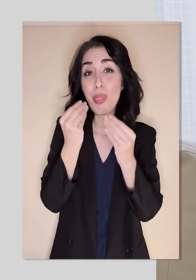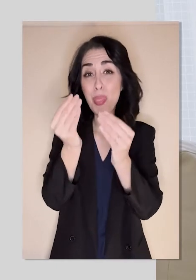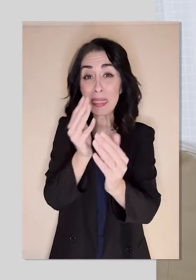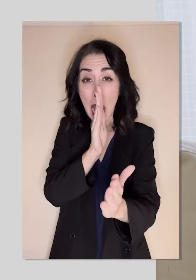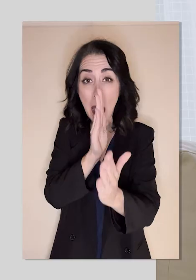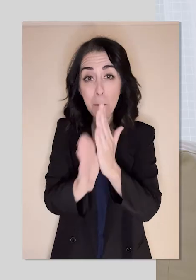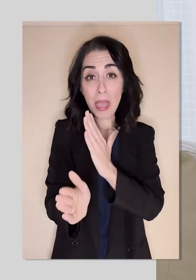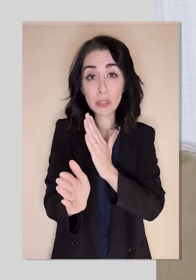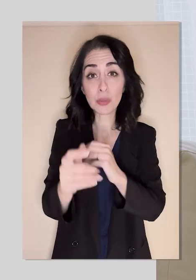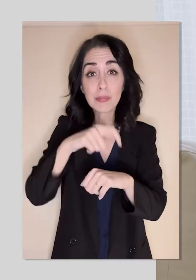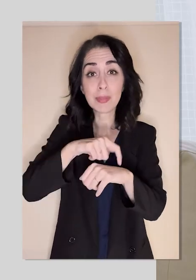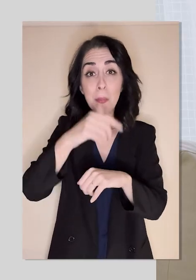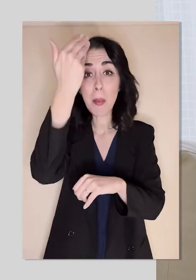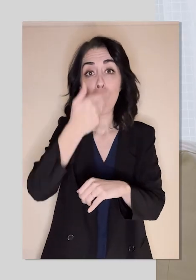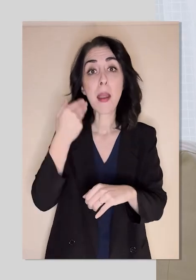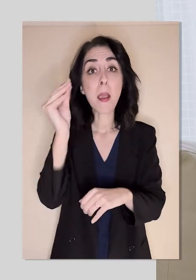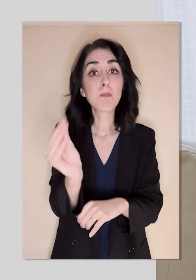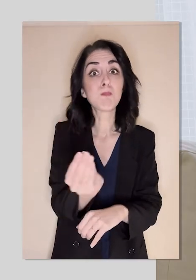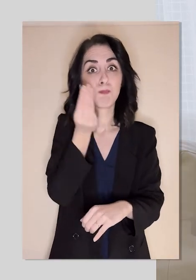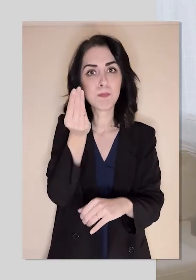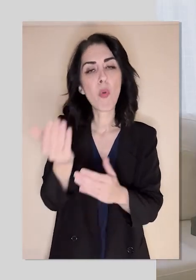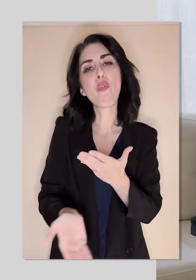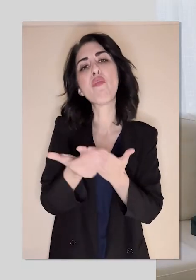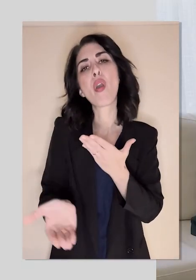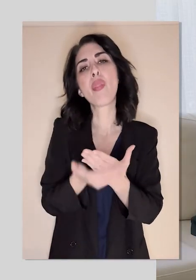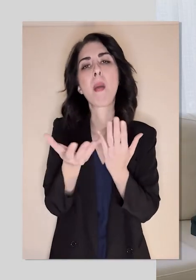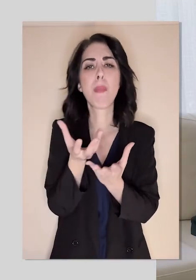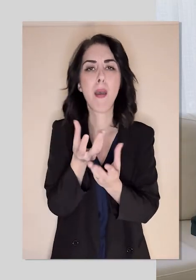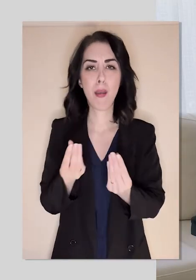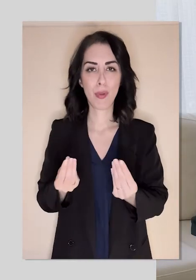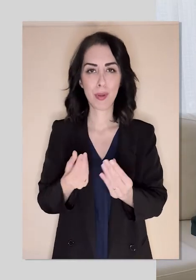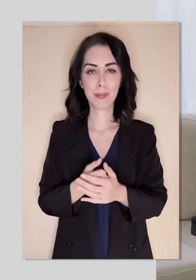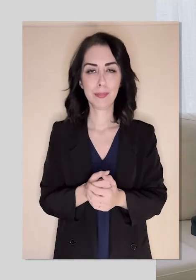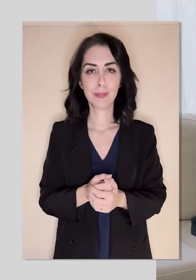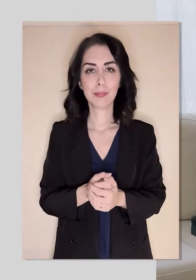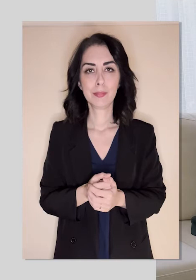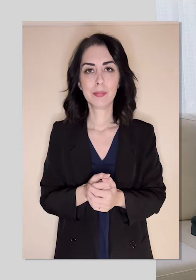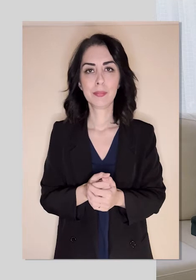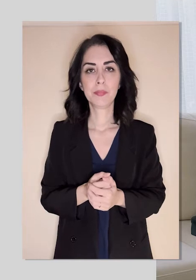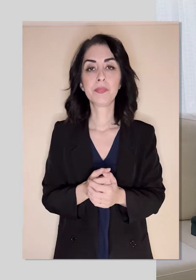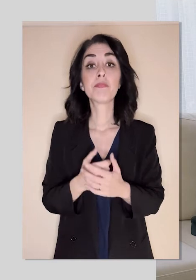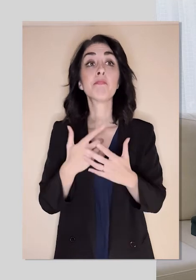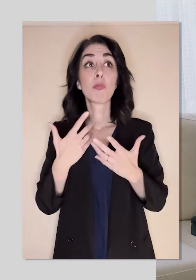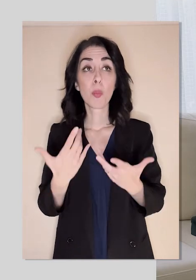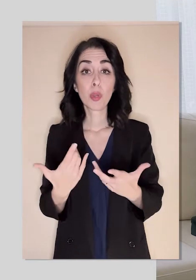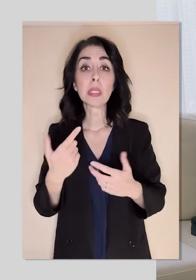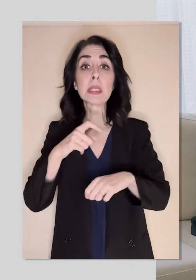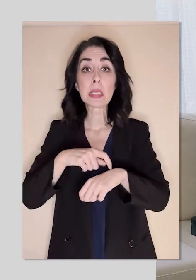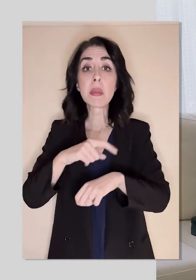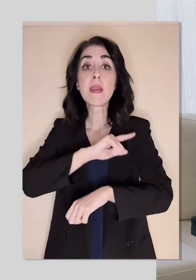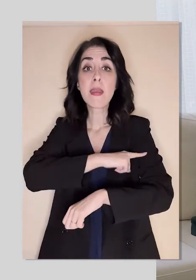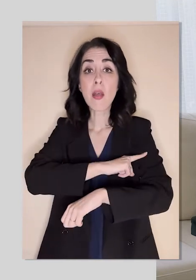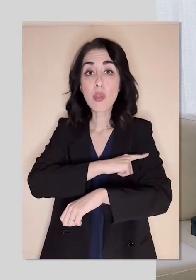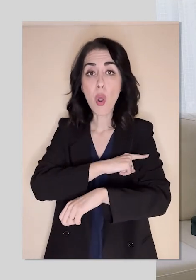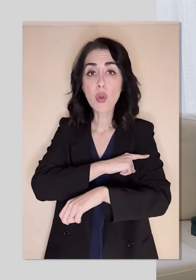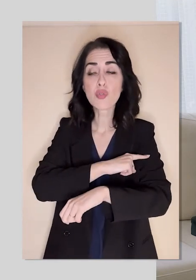at the beginning of the attack than 3 hours later. Okay, so provided that the physician has taken the history and